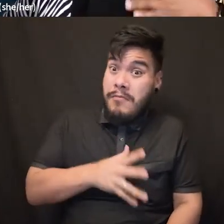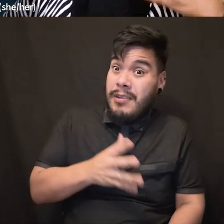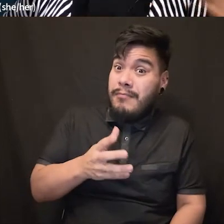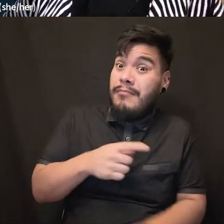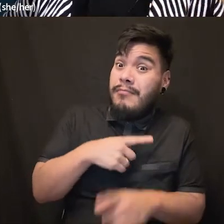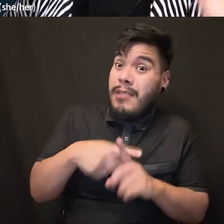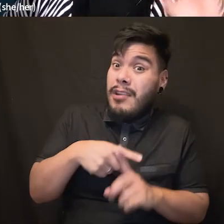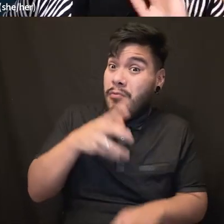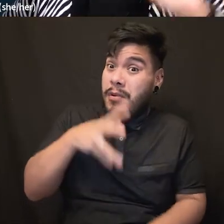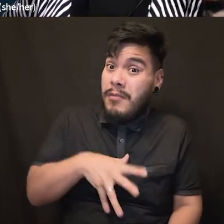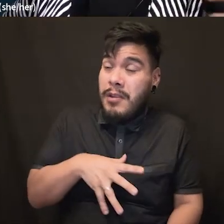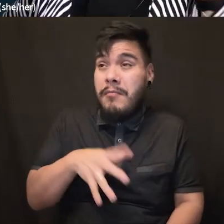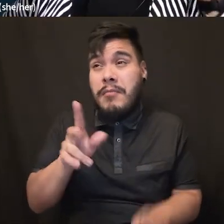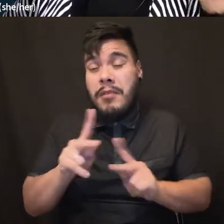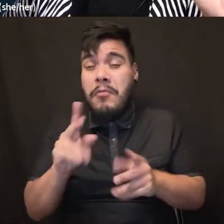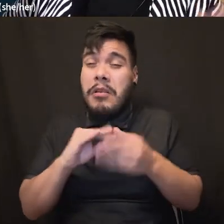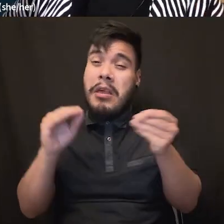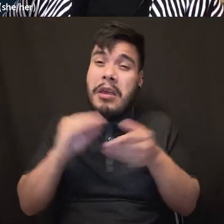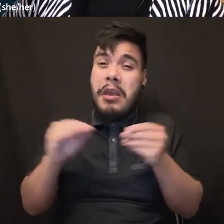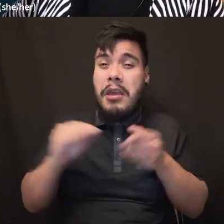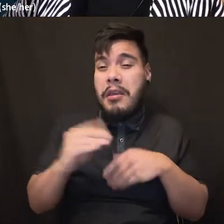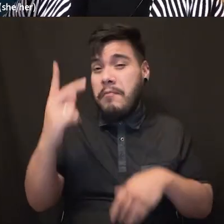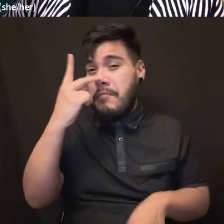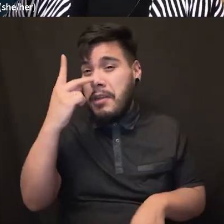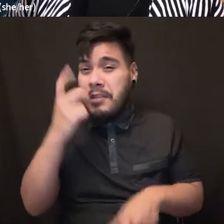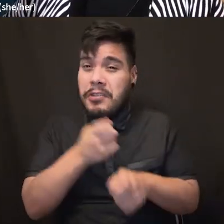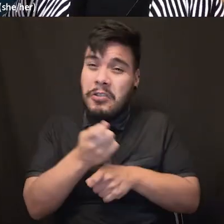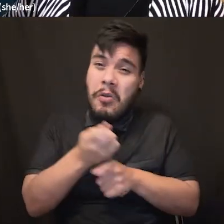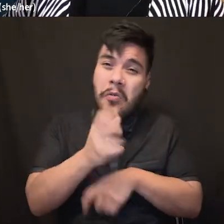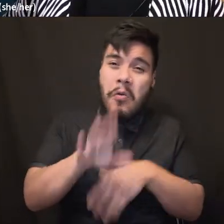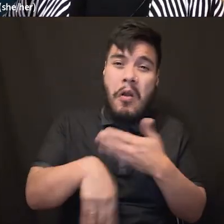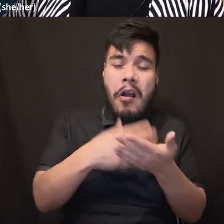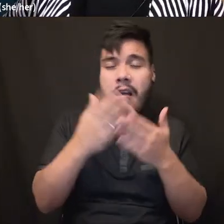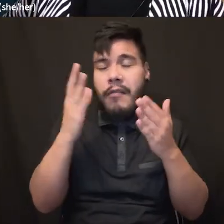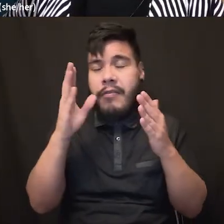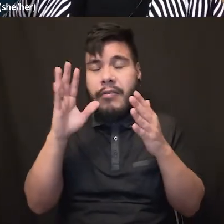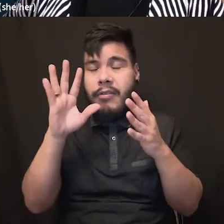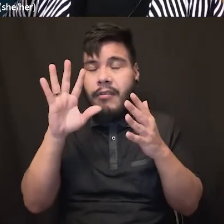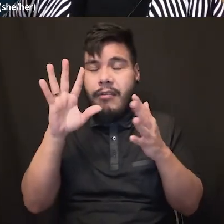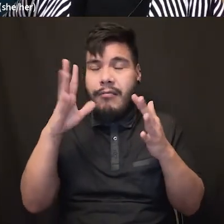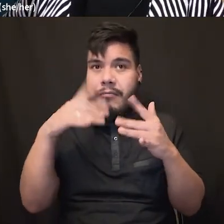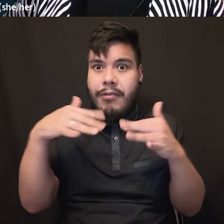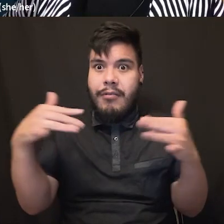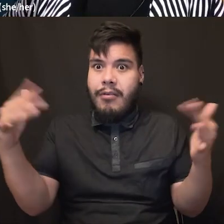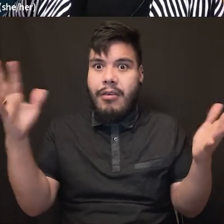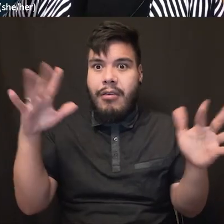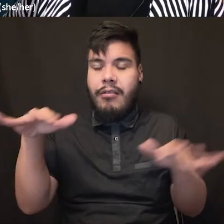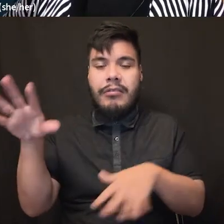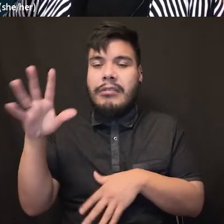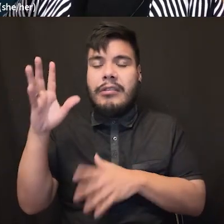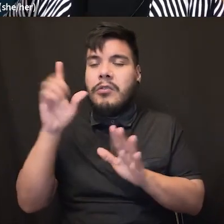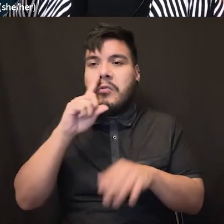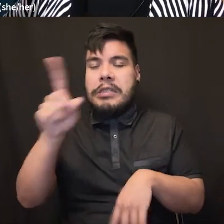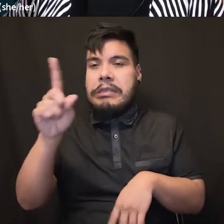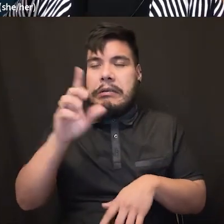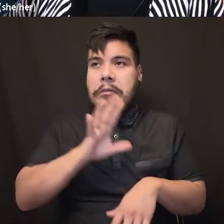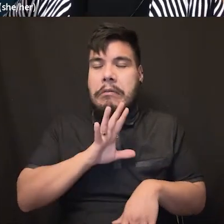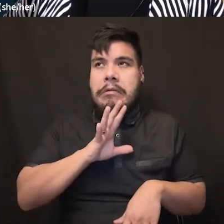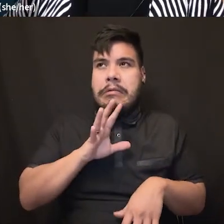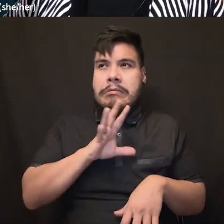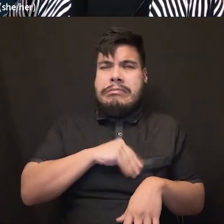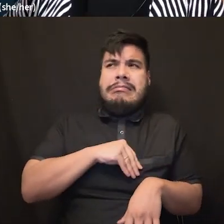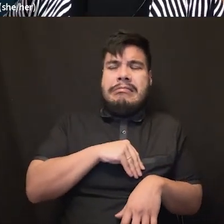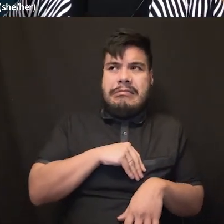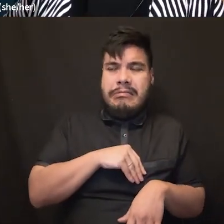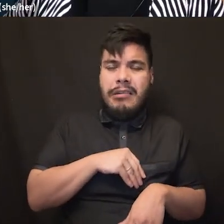telling, you know, penis jokes and all the nonsense, it can be really demoralizing. You sit there and you think,